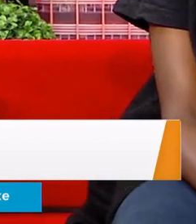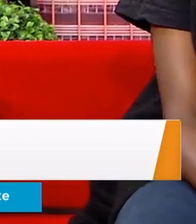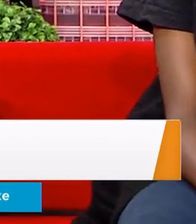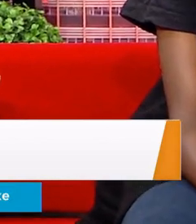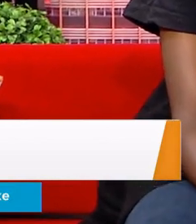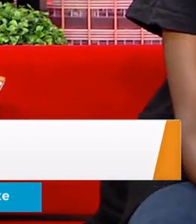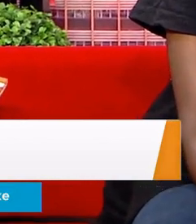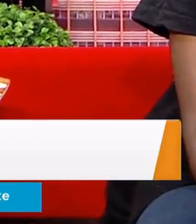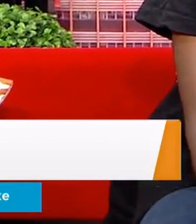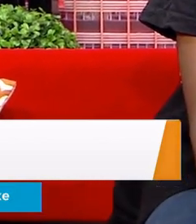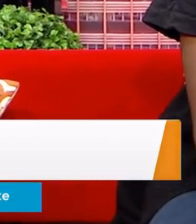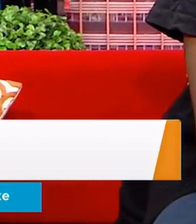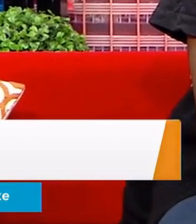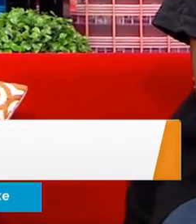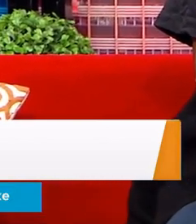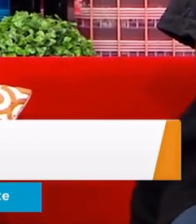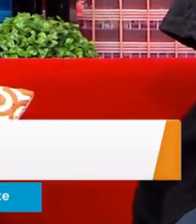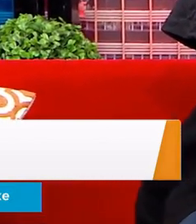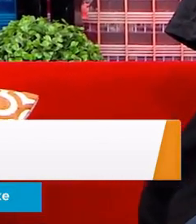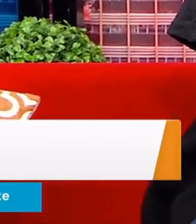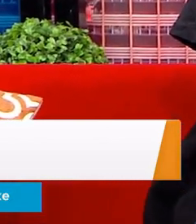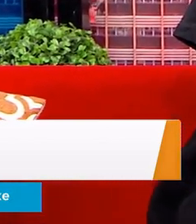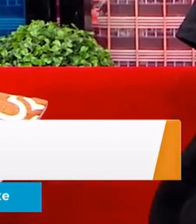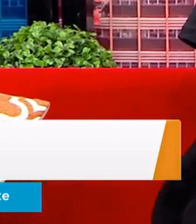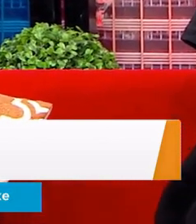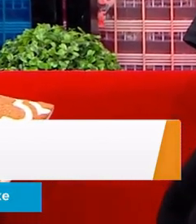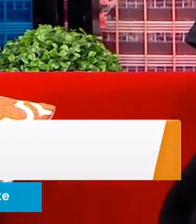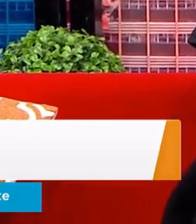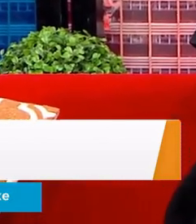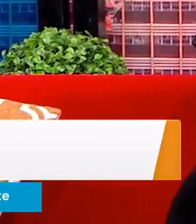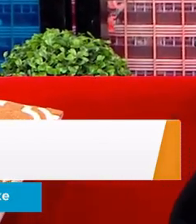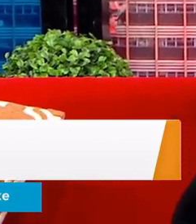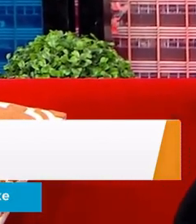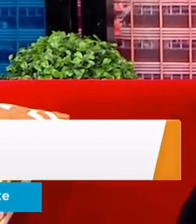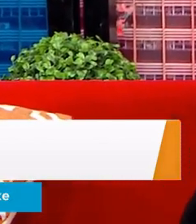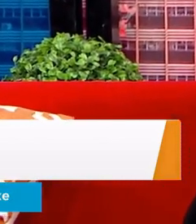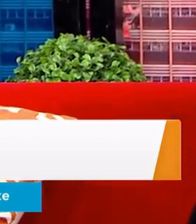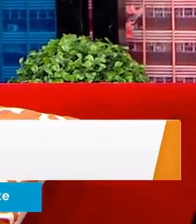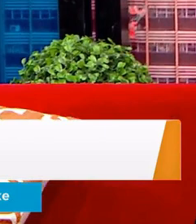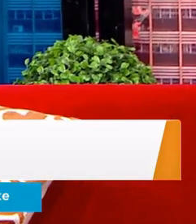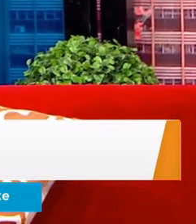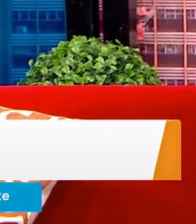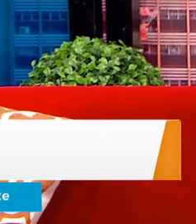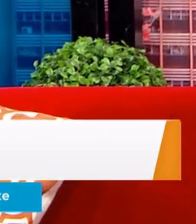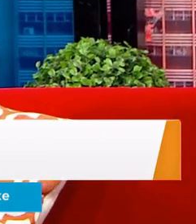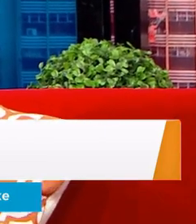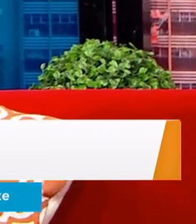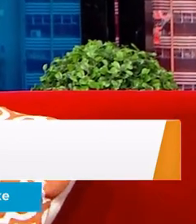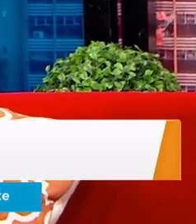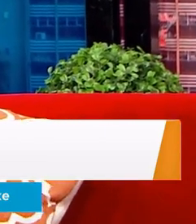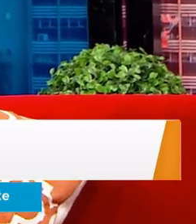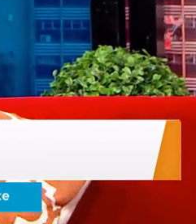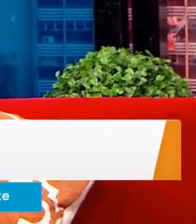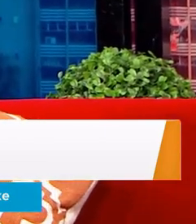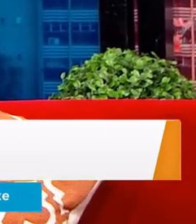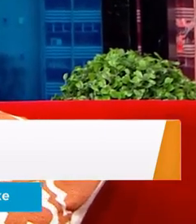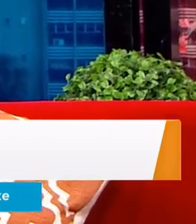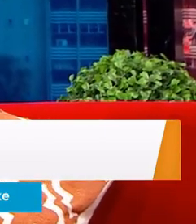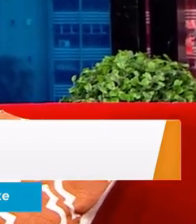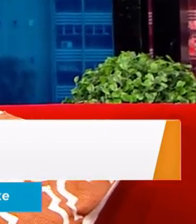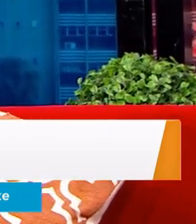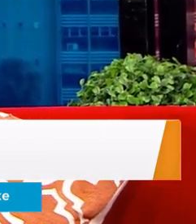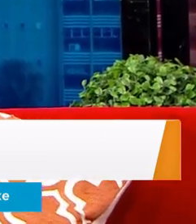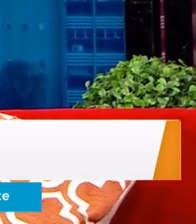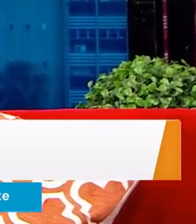assume. How to say, oh, okay, she's making noise, but that's fine. Mm-hmm. So upbringing has a big role to play, because